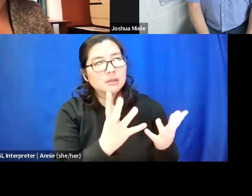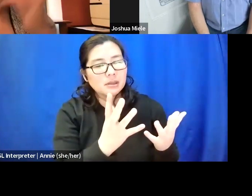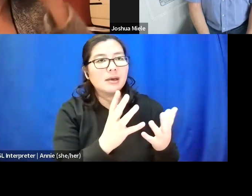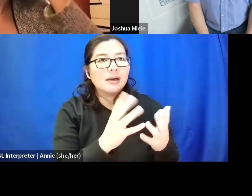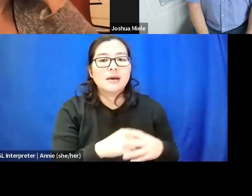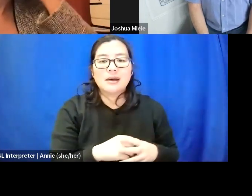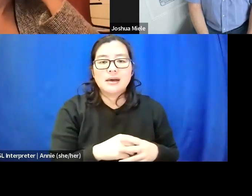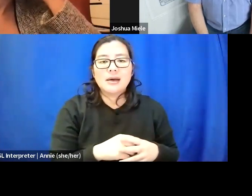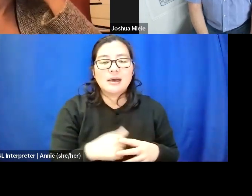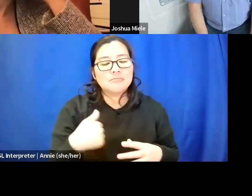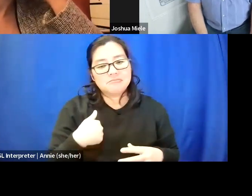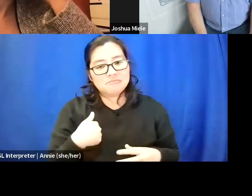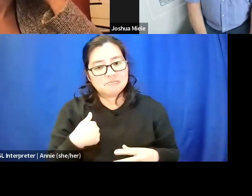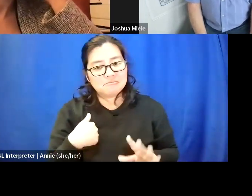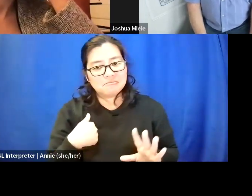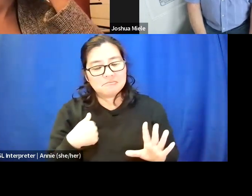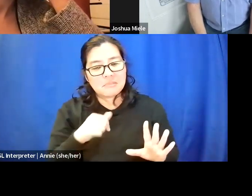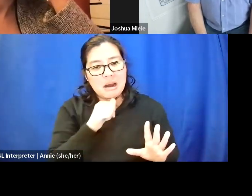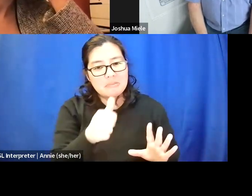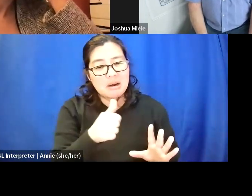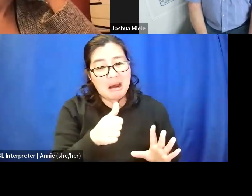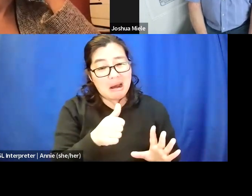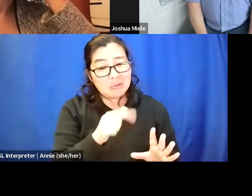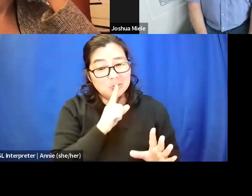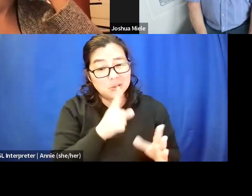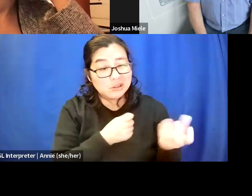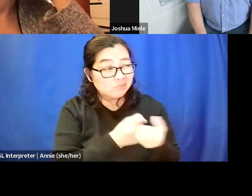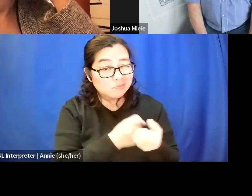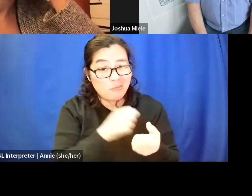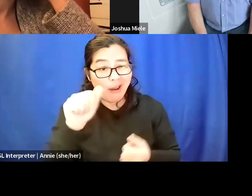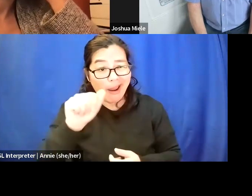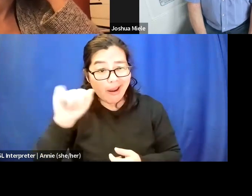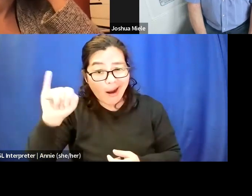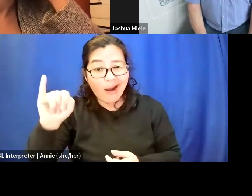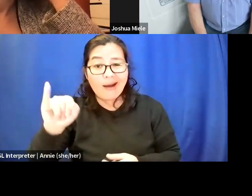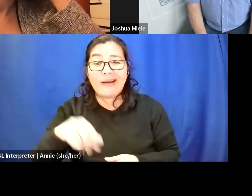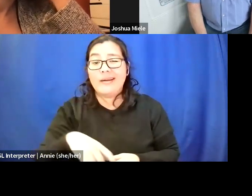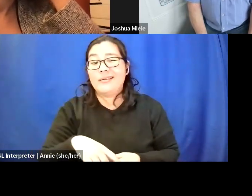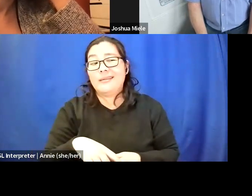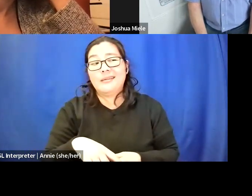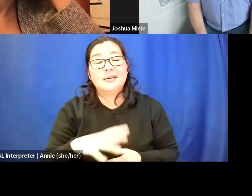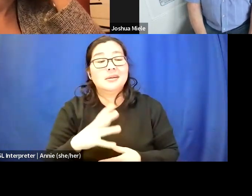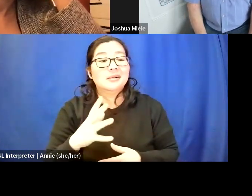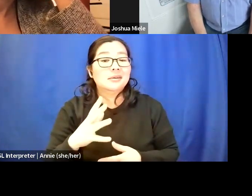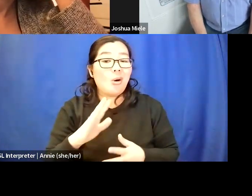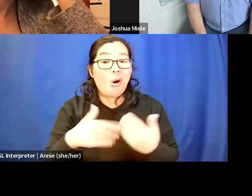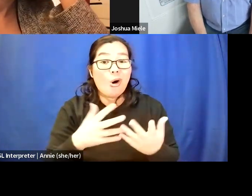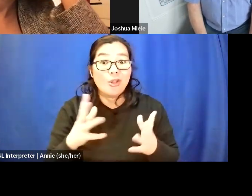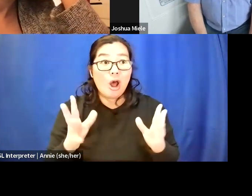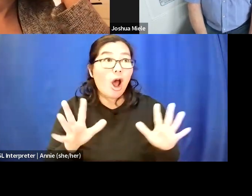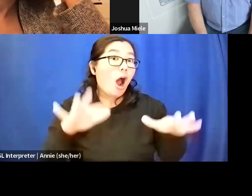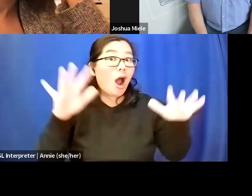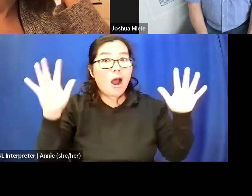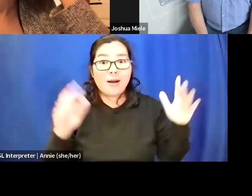I'm not a big fan of AI and all of the all of the hype.